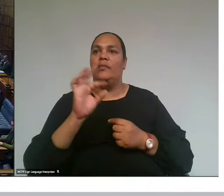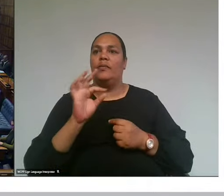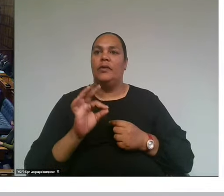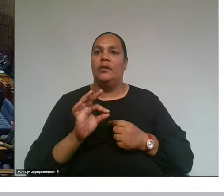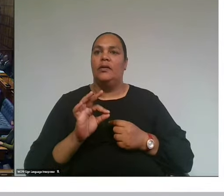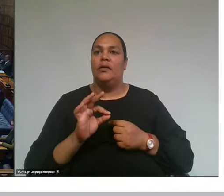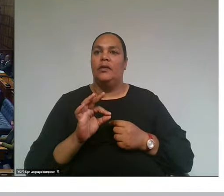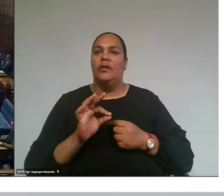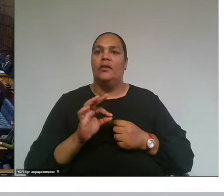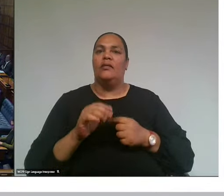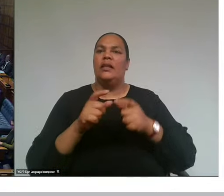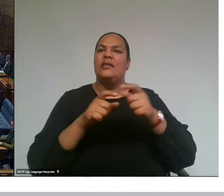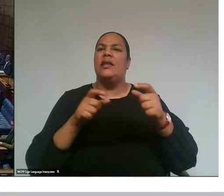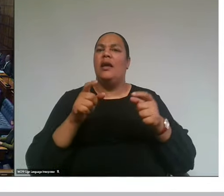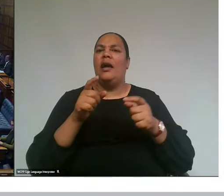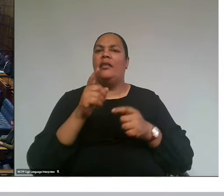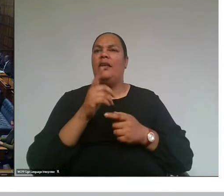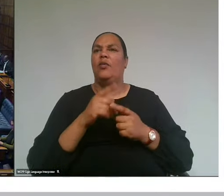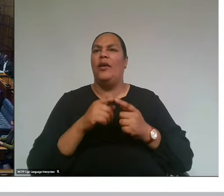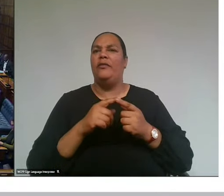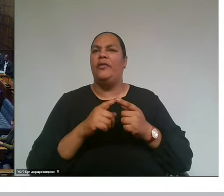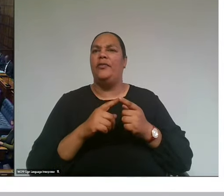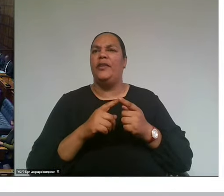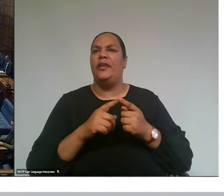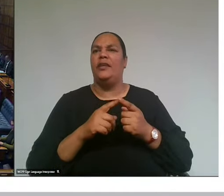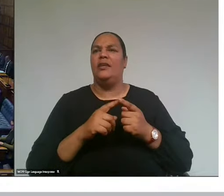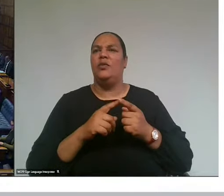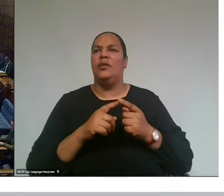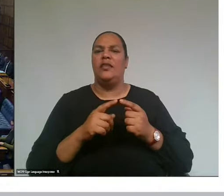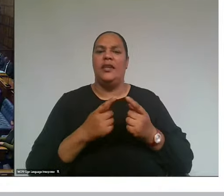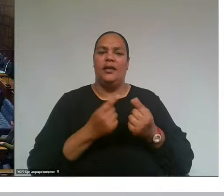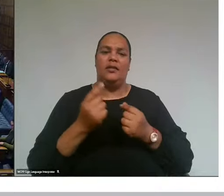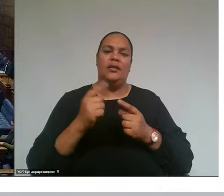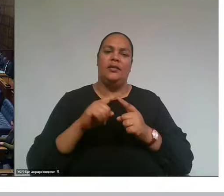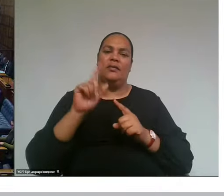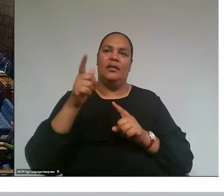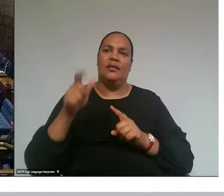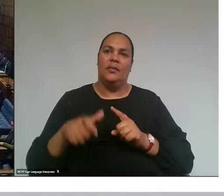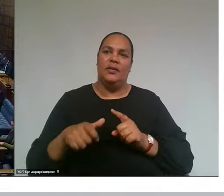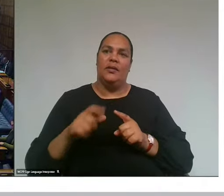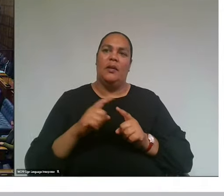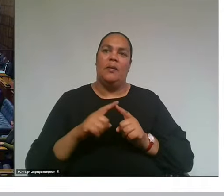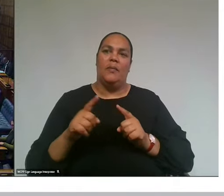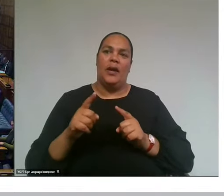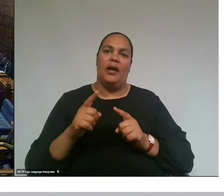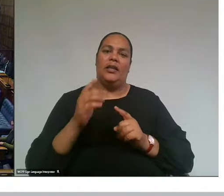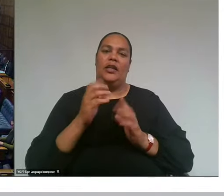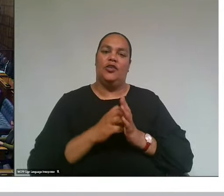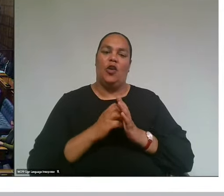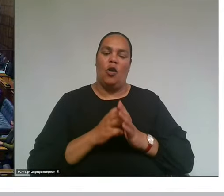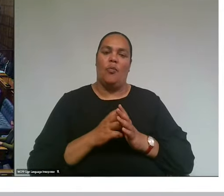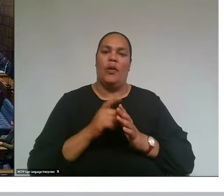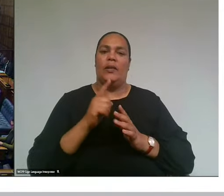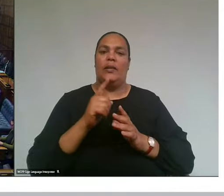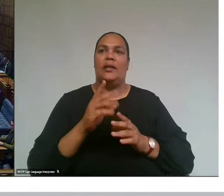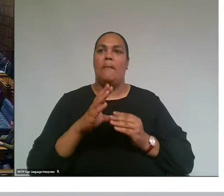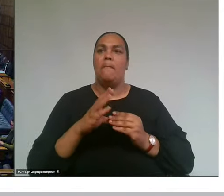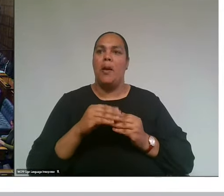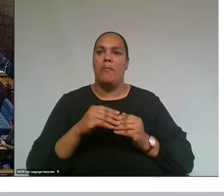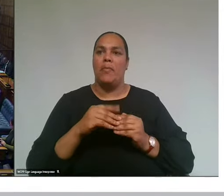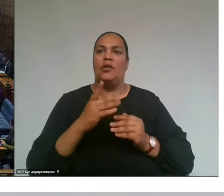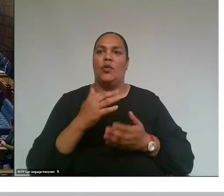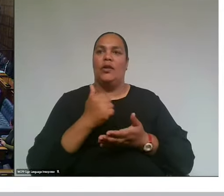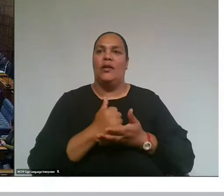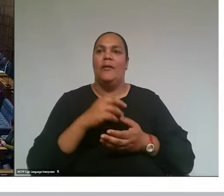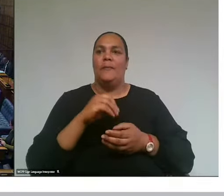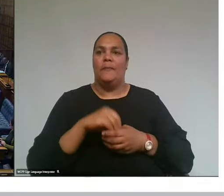you basically maybe have ruled in favor of the other person so for example it's a it's a permit that is sitting that is